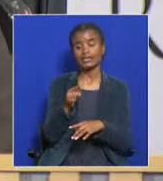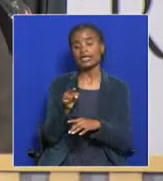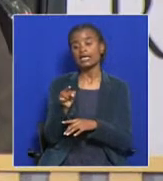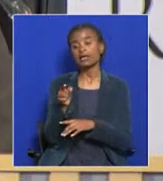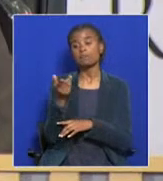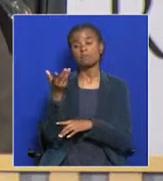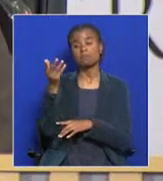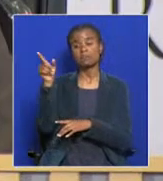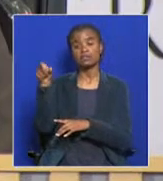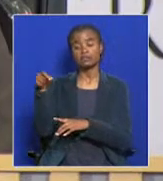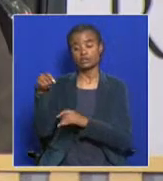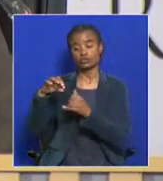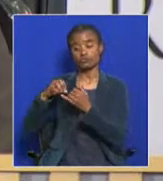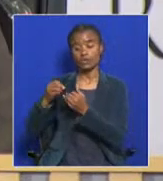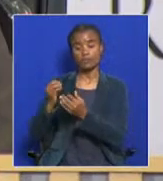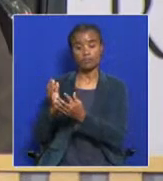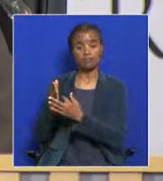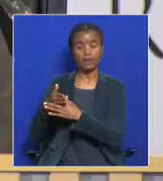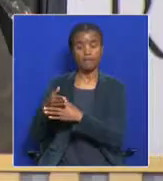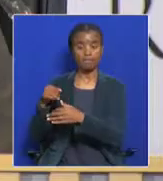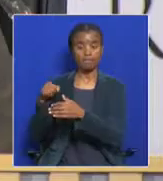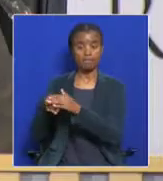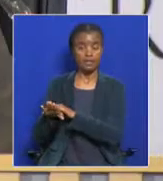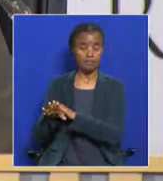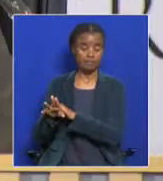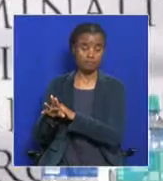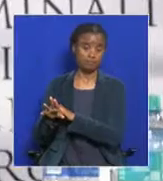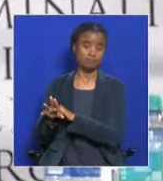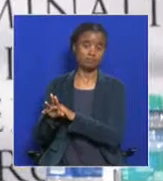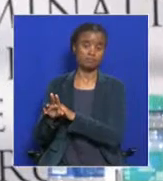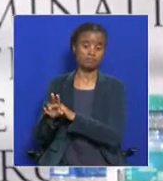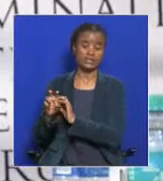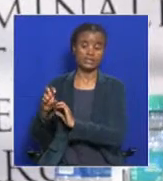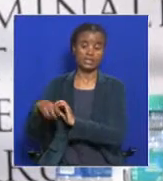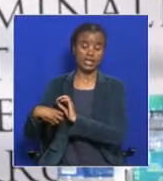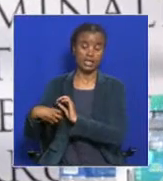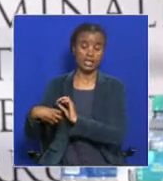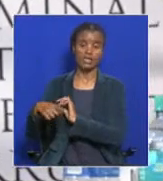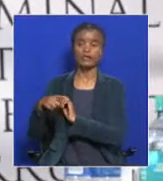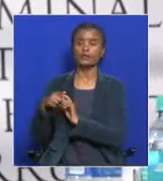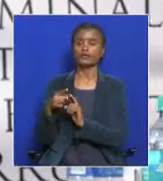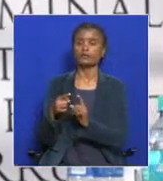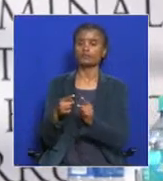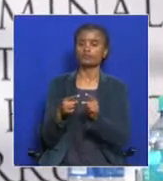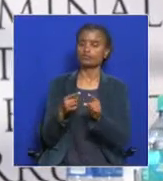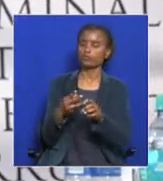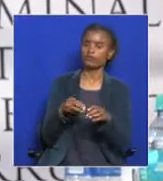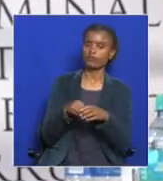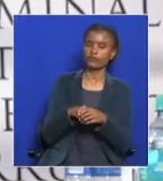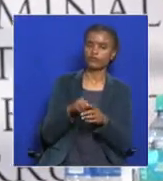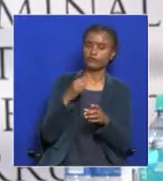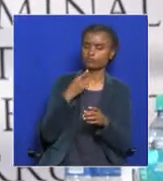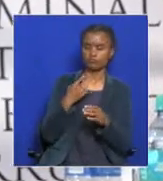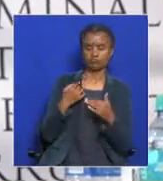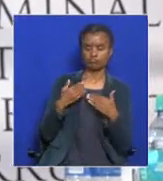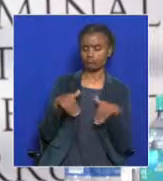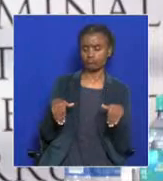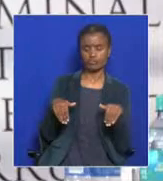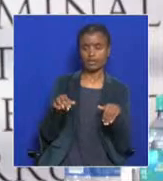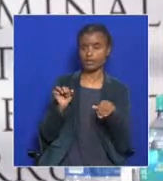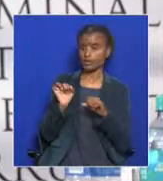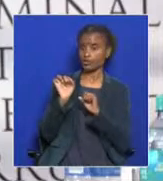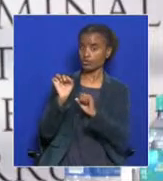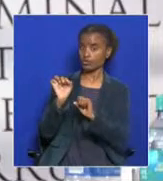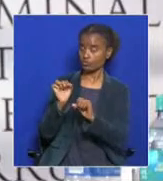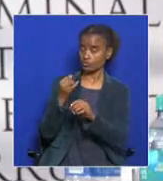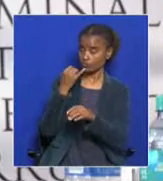Why do you get yourself involved? Why don't you say, that's your baby, they're your drugs, you've taken responsibility for them.